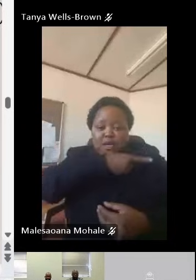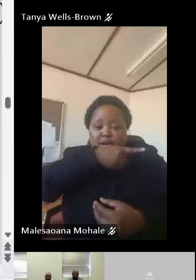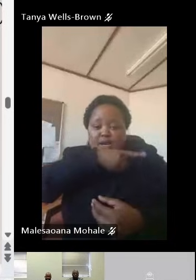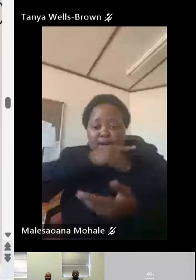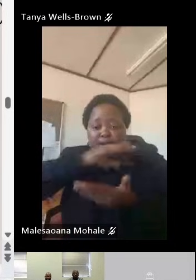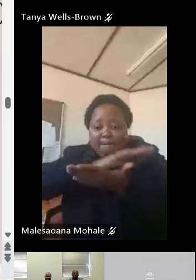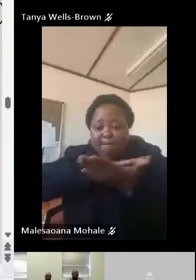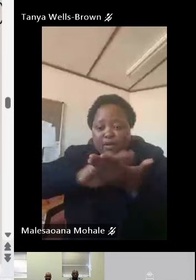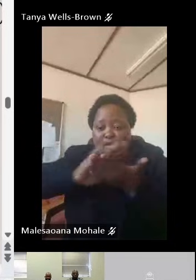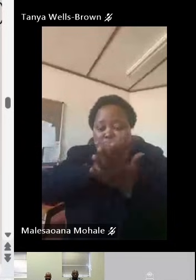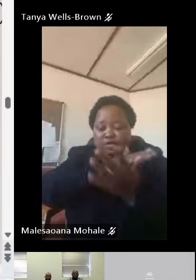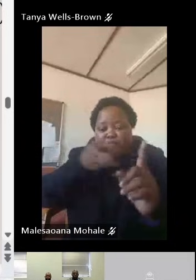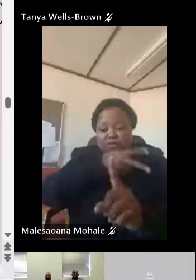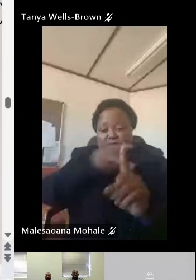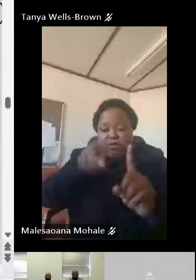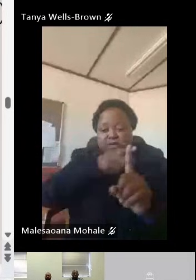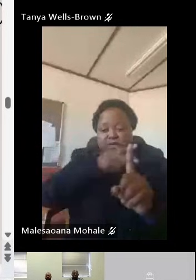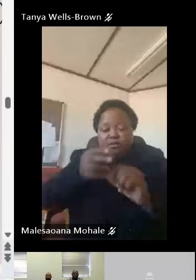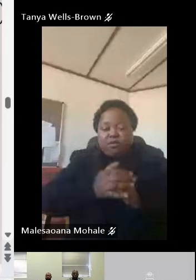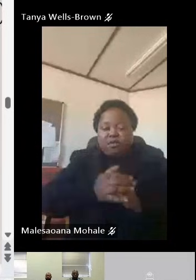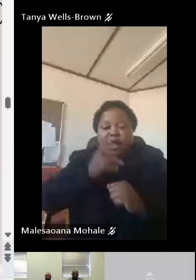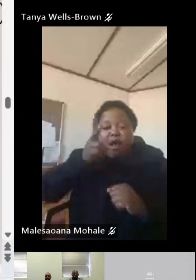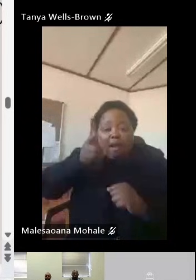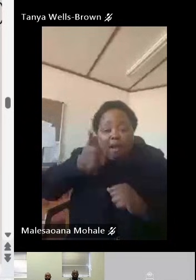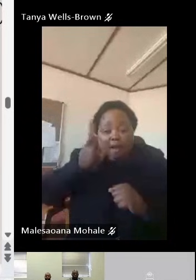woman living in Maseru.